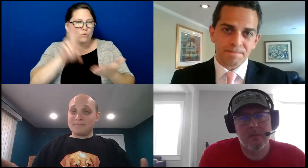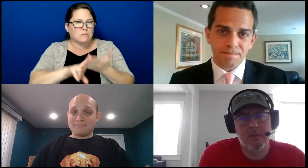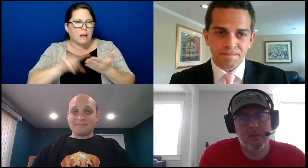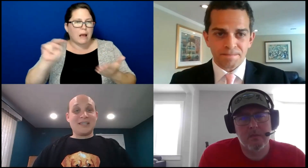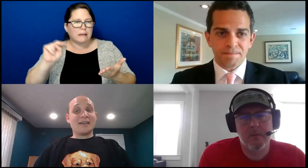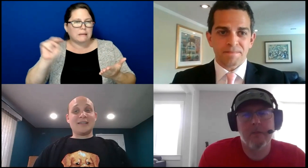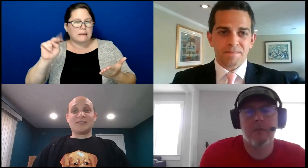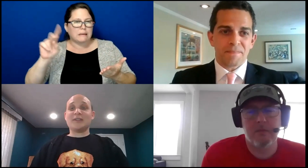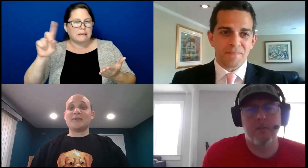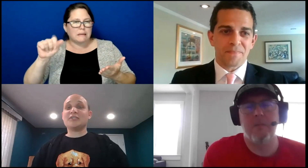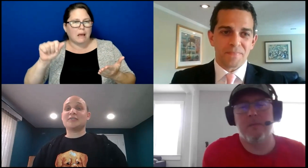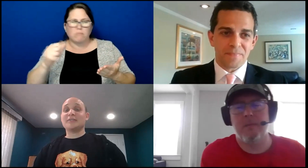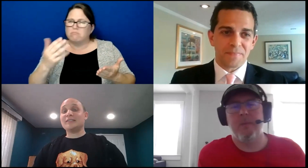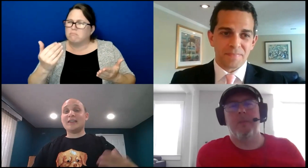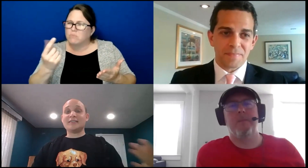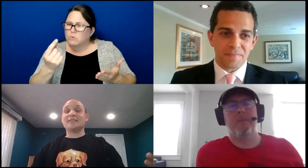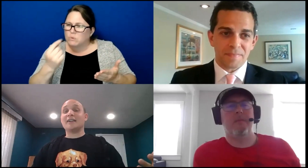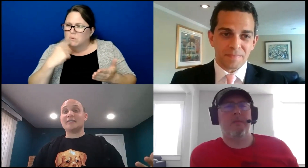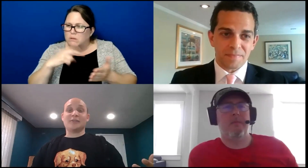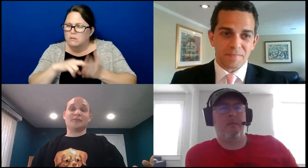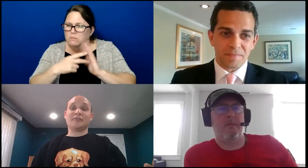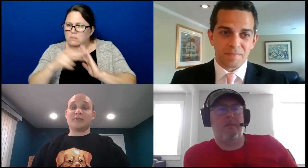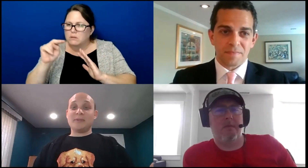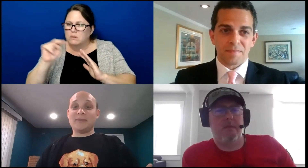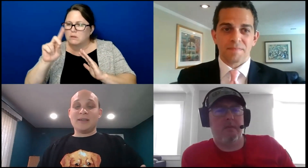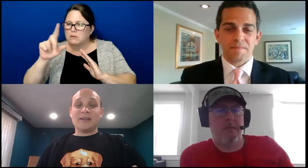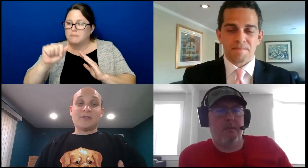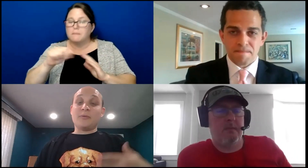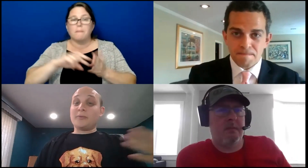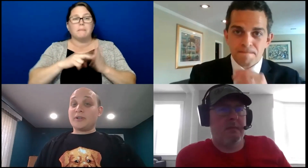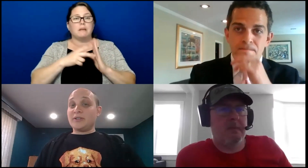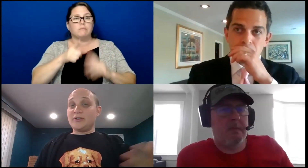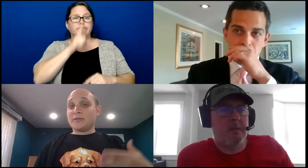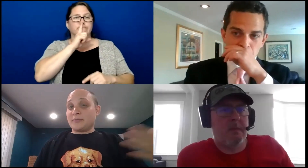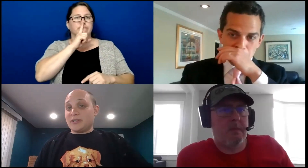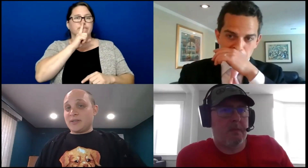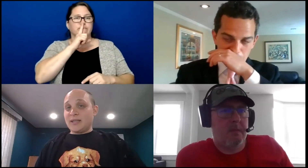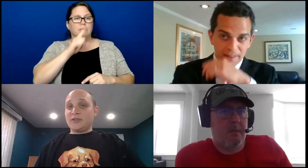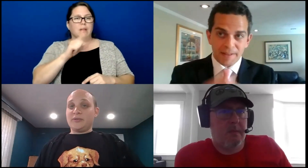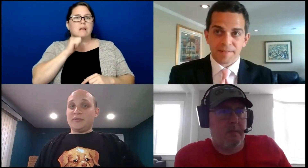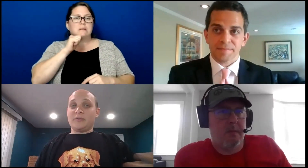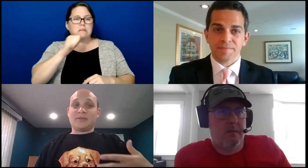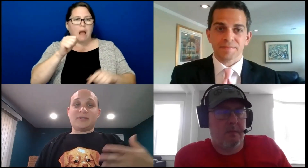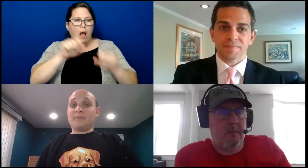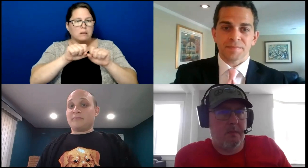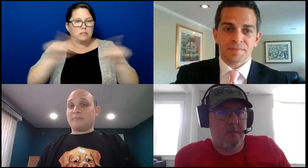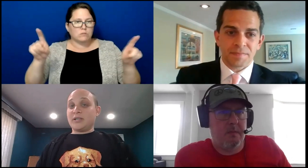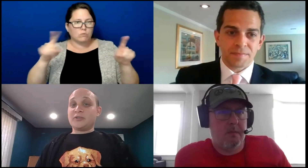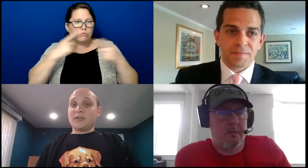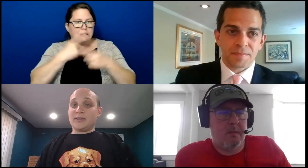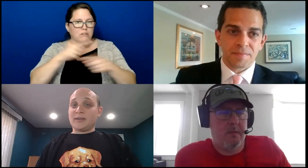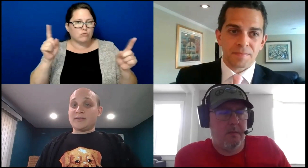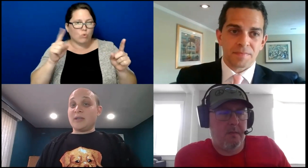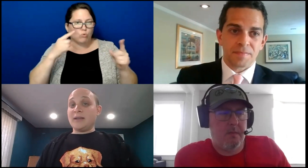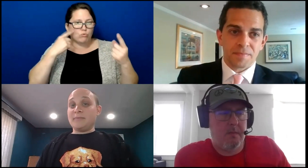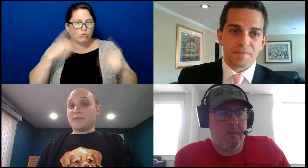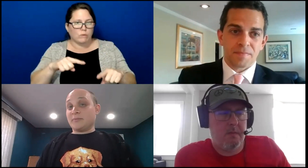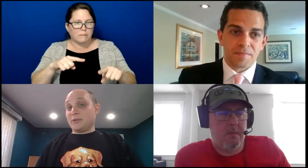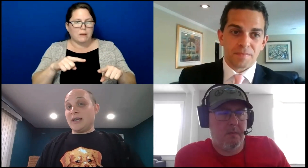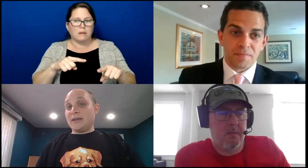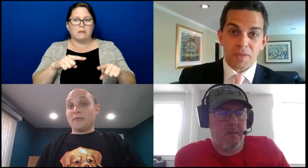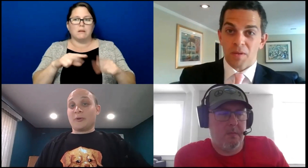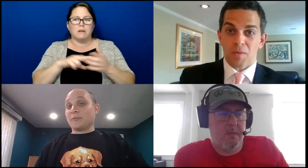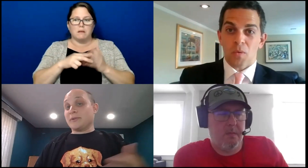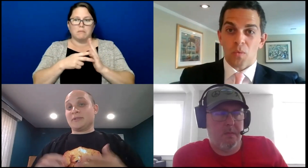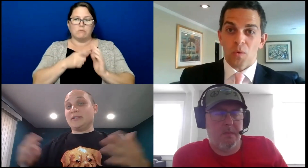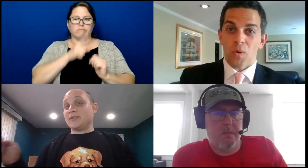NDA? Yeah, that's a great question. So an NDA is a non-disclosure agreement. So what we're going to do is we're going to send you potentially some game to